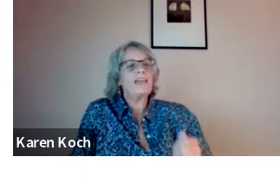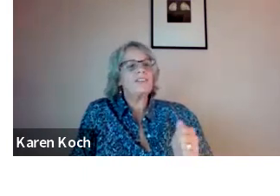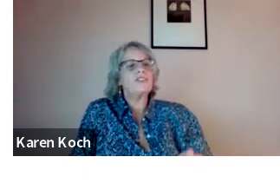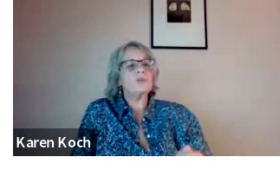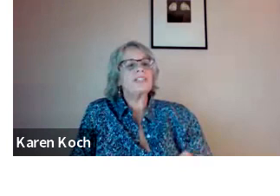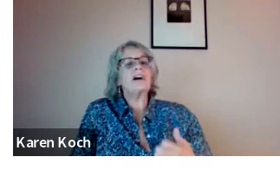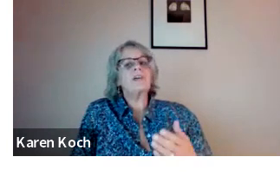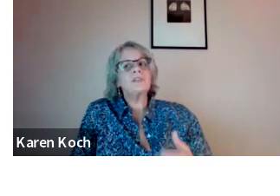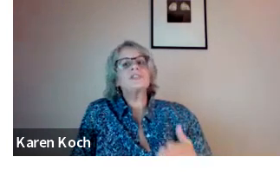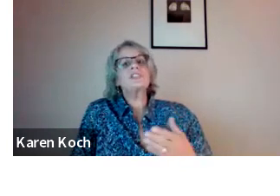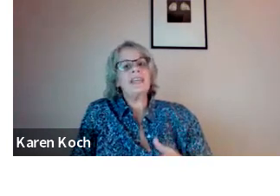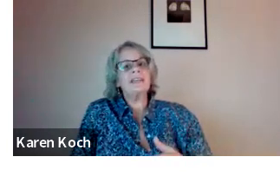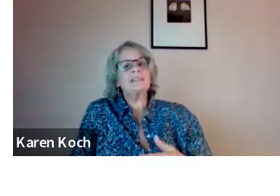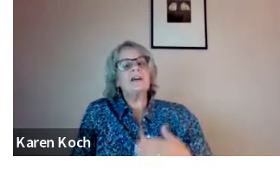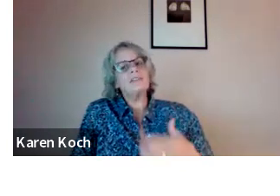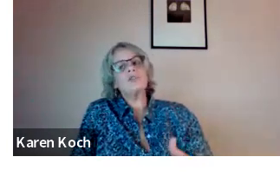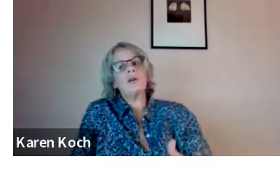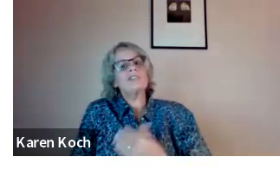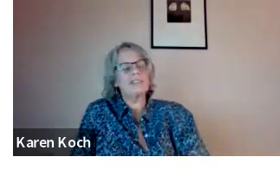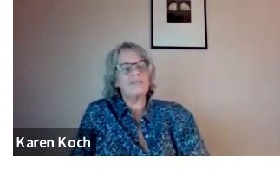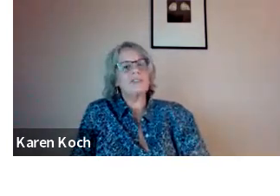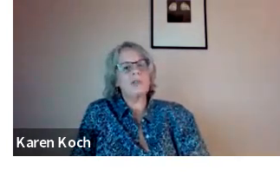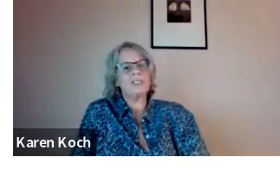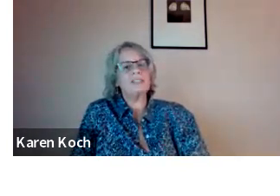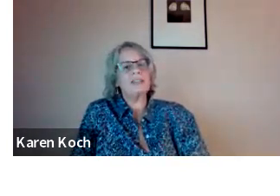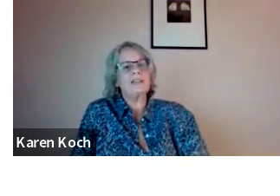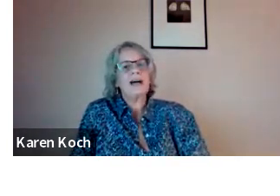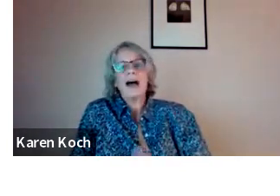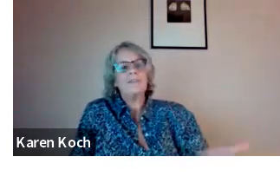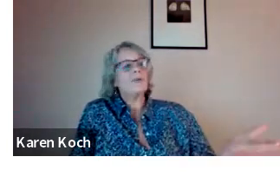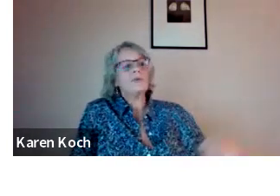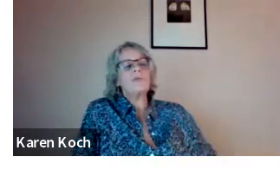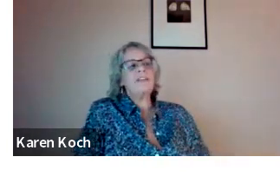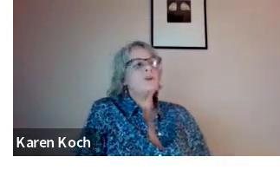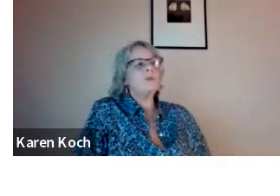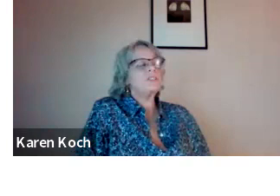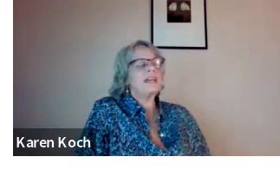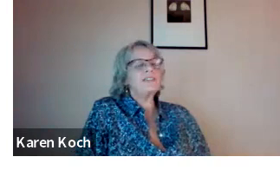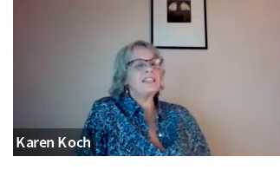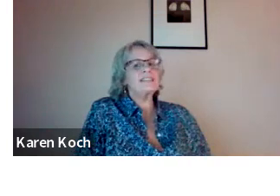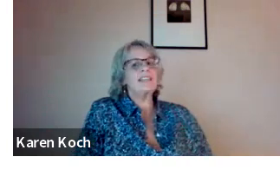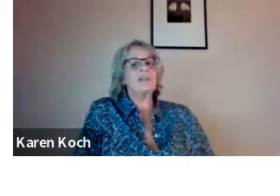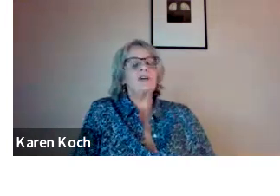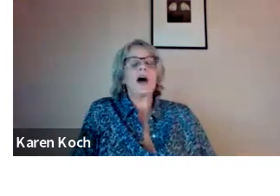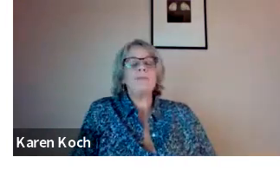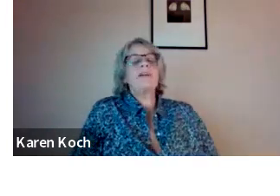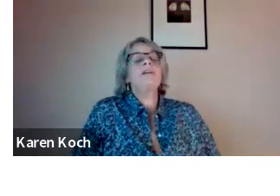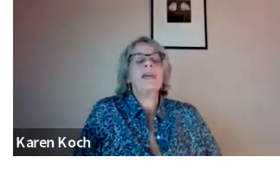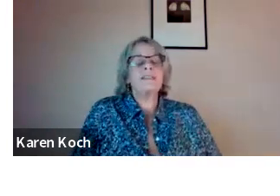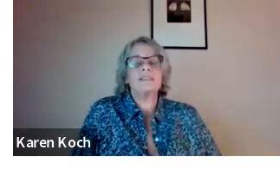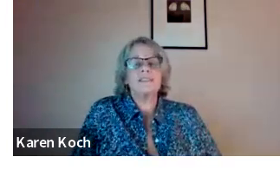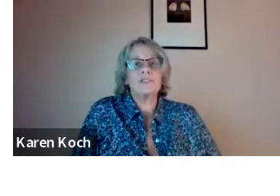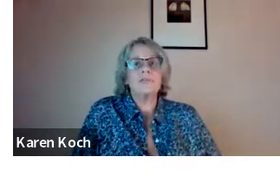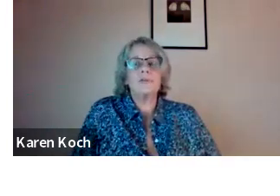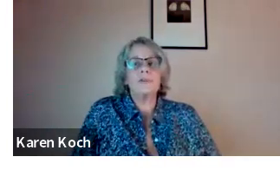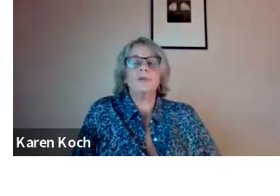going to make this choice understands consequences of the choices. I've worked with many folks and I've said to them, I'm not going to